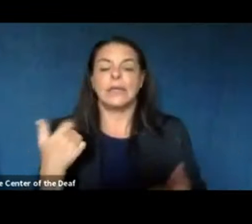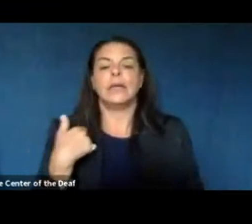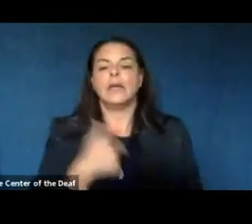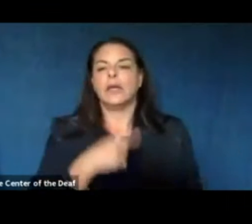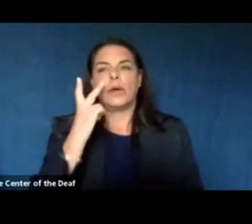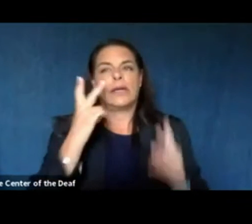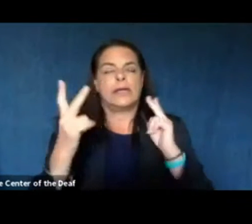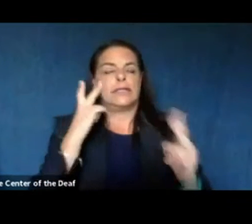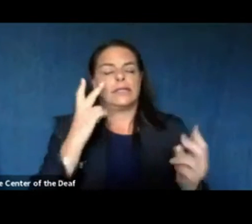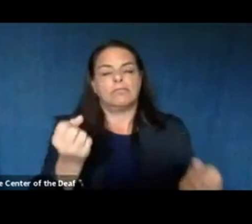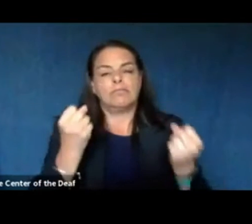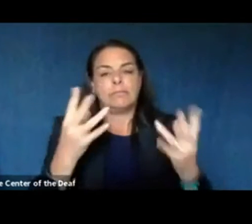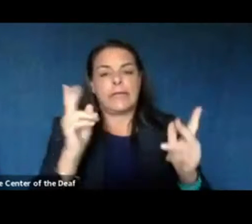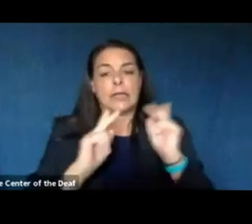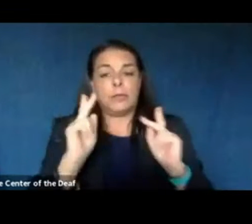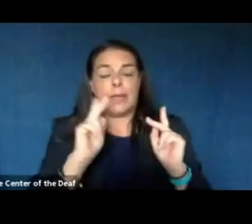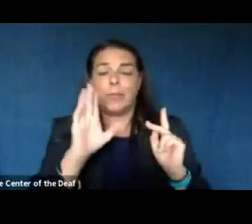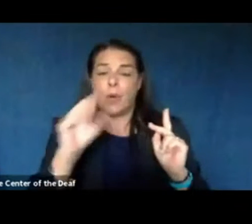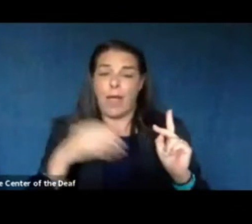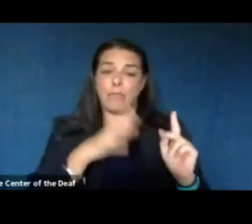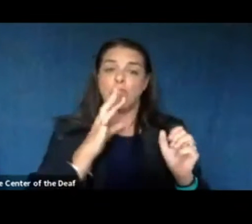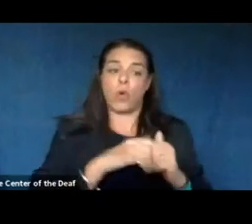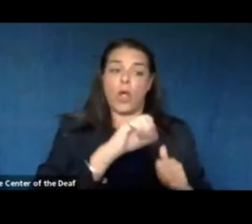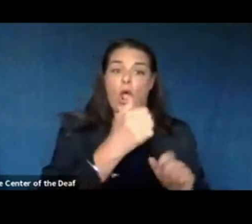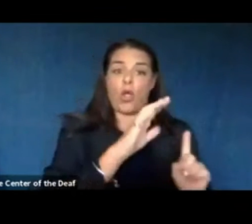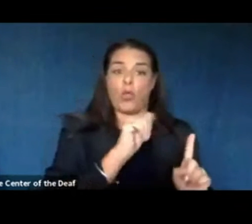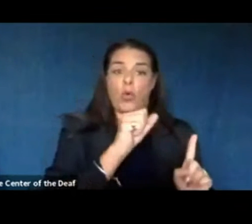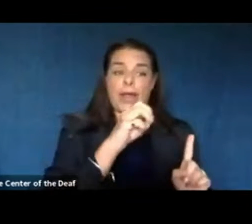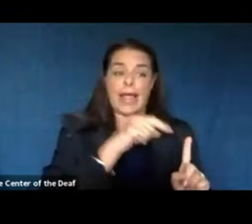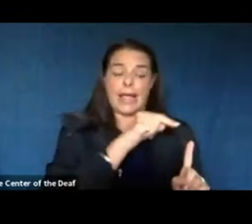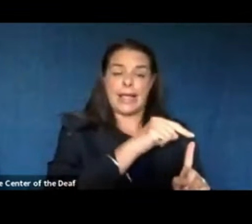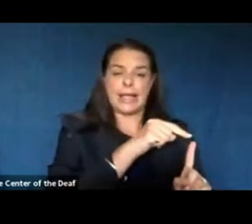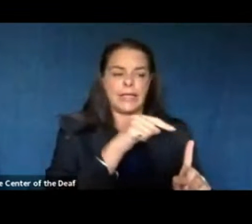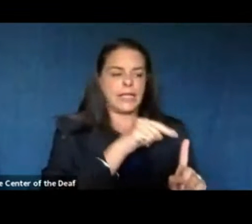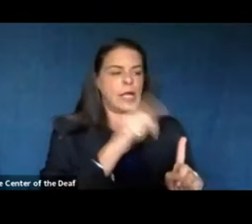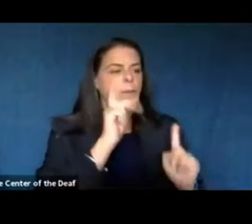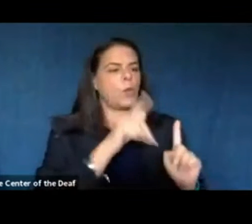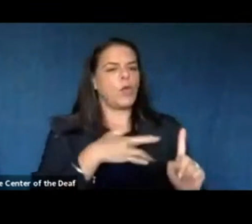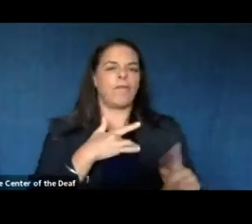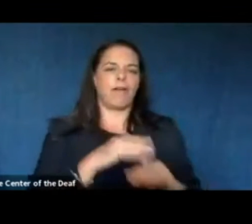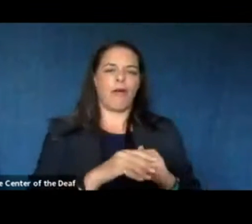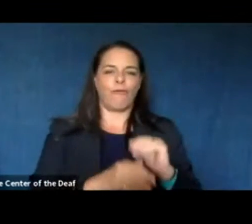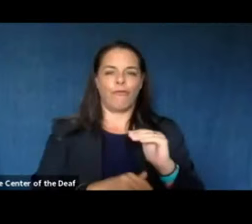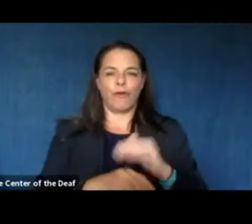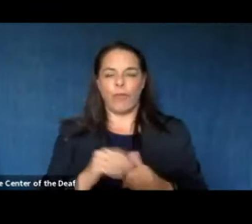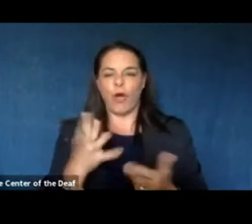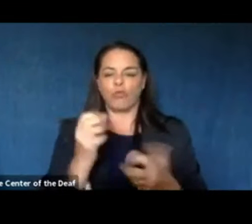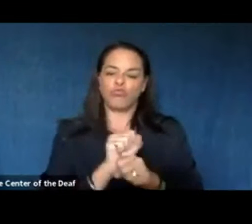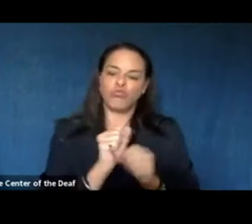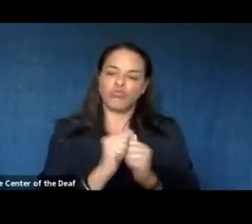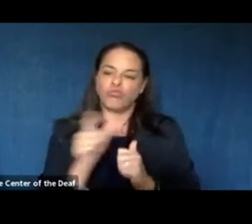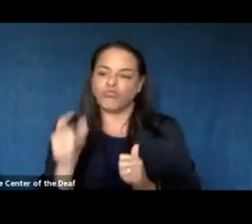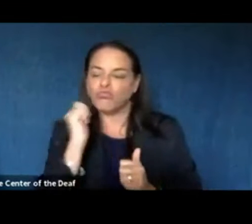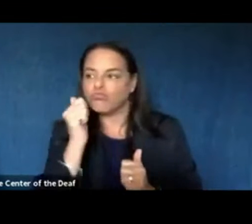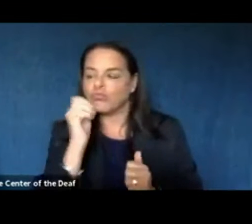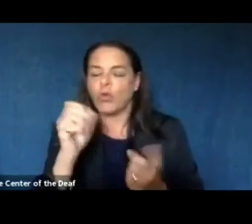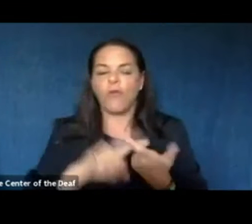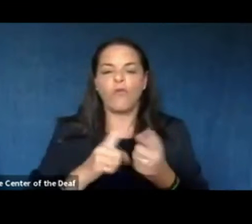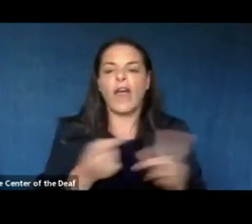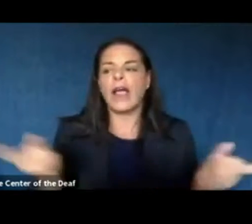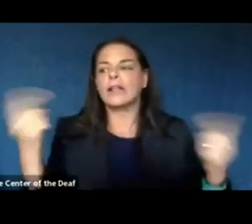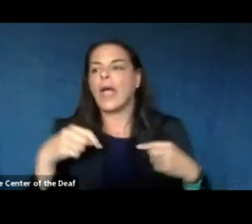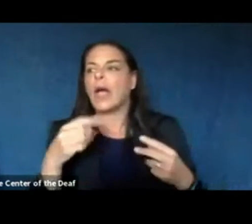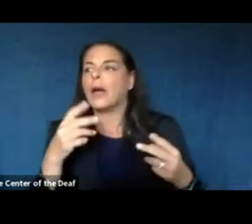many people, and I'm talking to cases where it's the people you're feeling comfortable with, the people you're working with every day, your friends that are coming over for